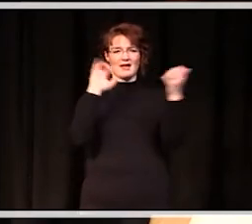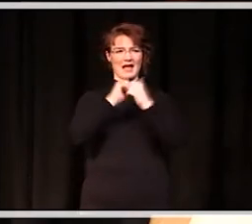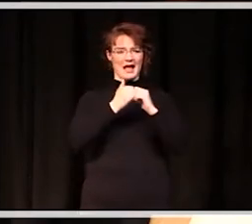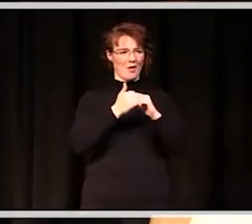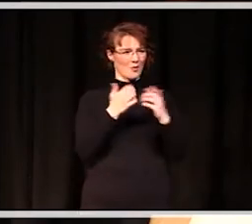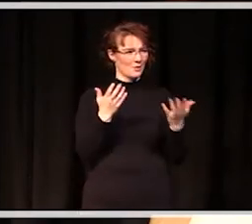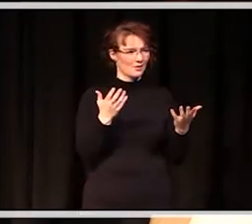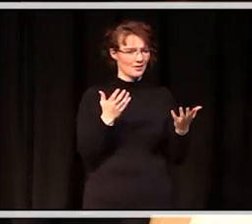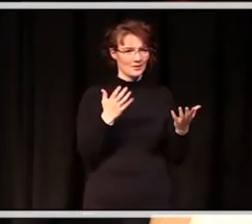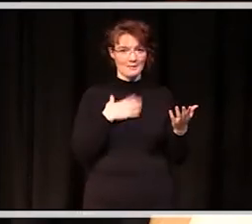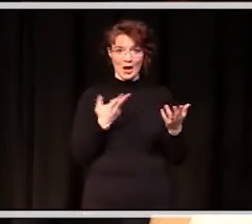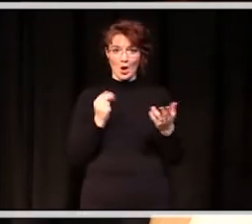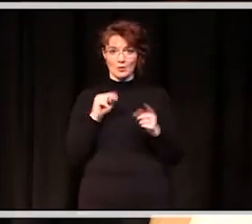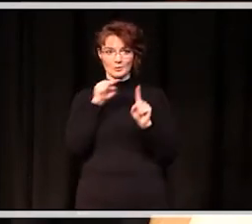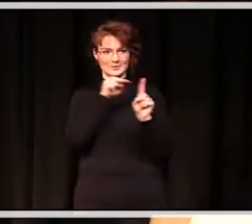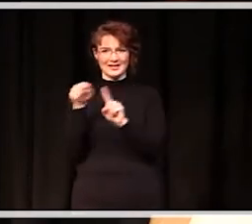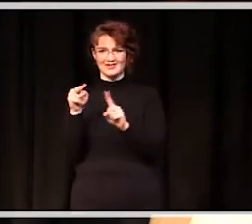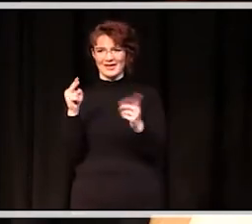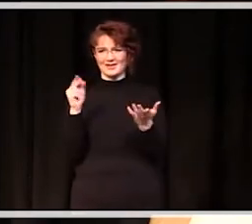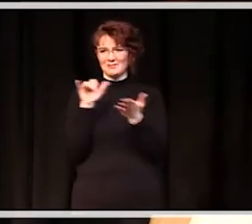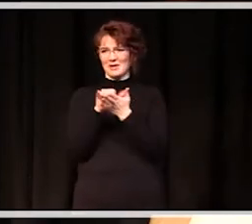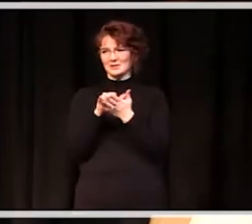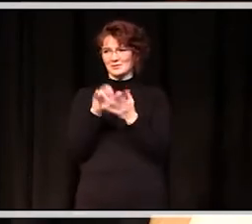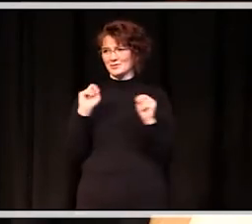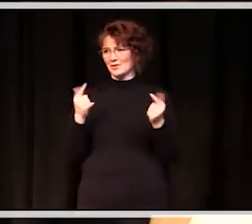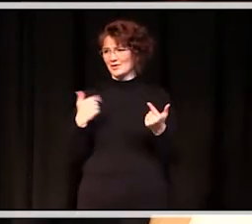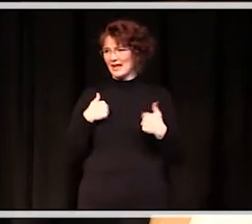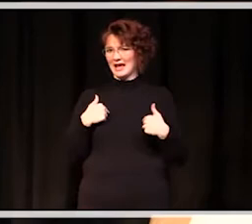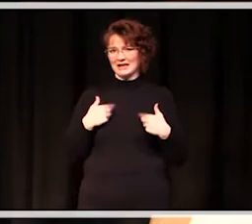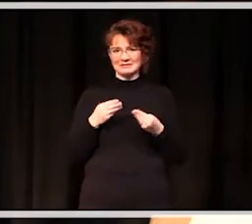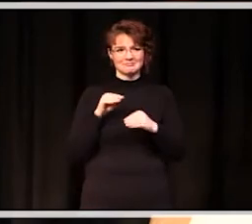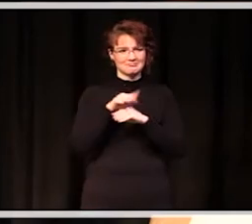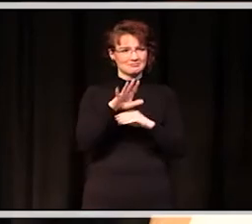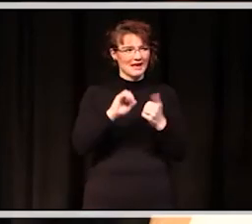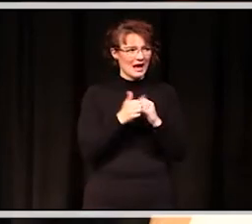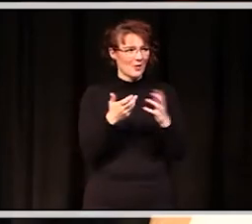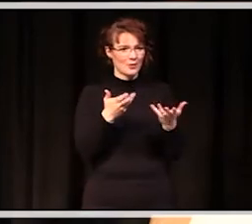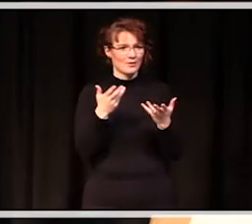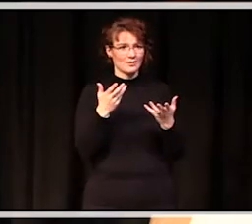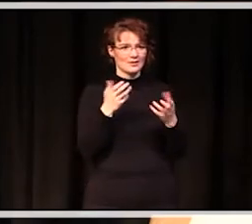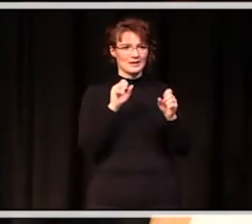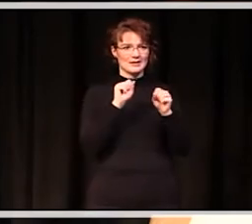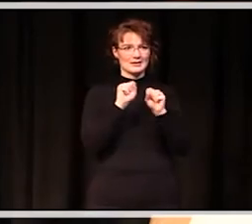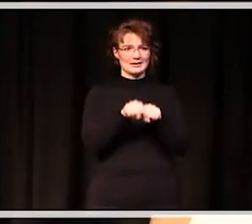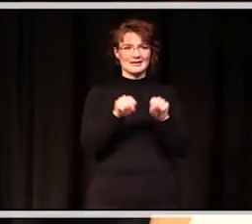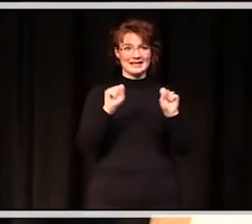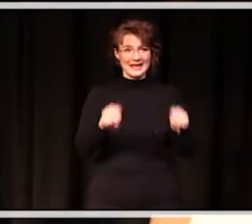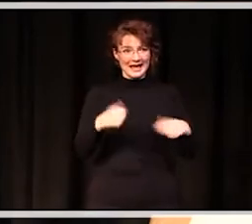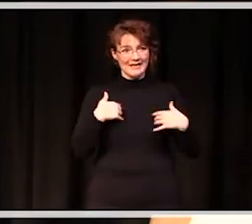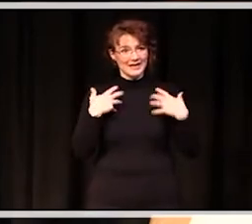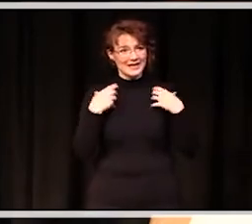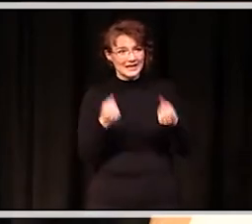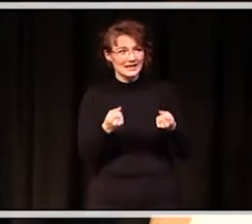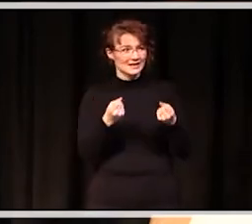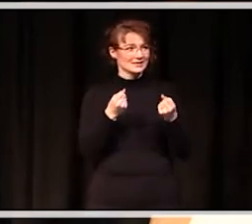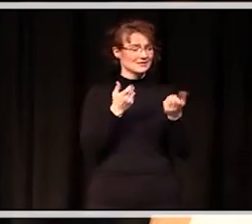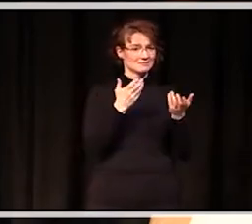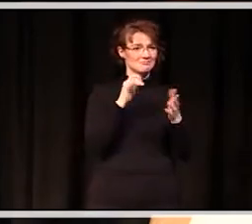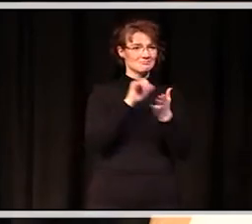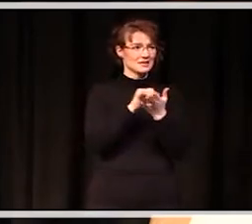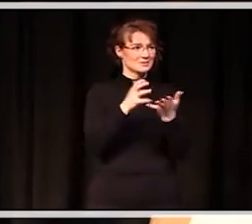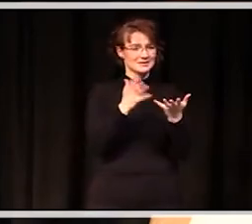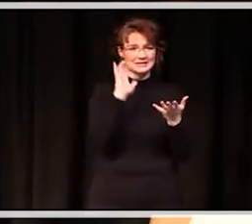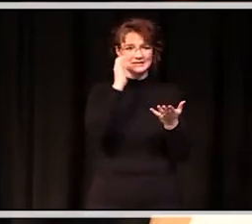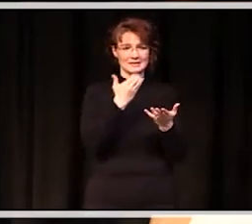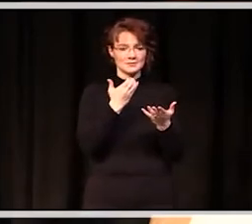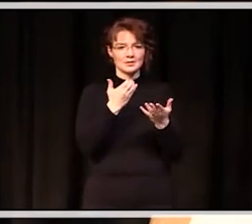own circumstances. And you're wondering, will there ever be breakthrough, or can there be breakthrough? And friends, can I just tell you this? Resistance is